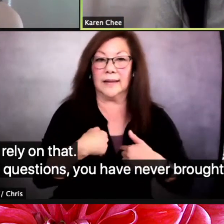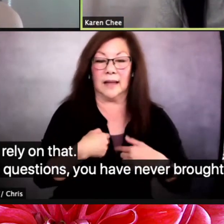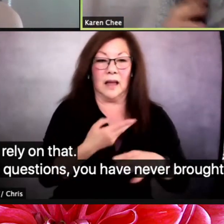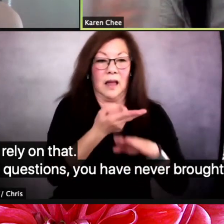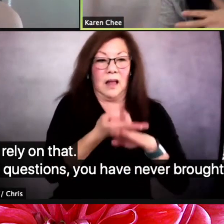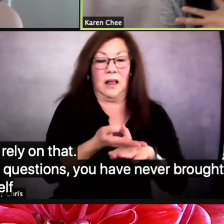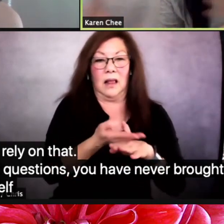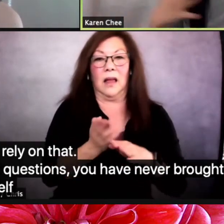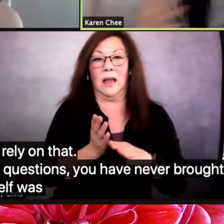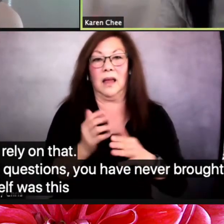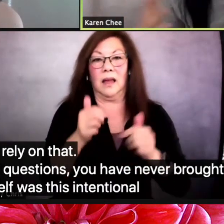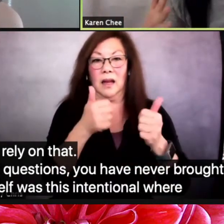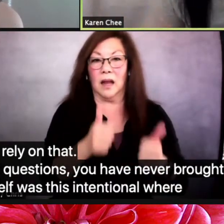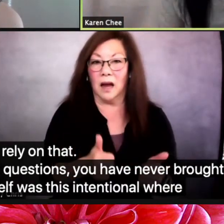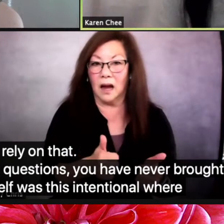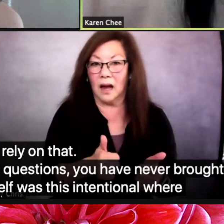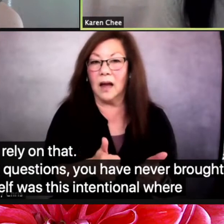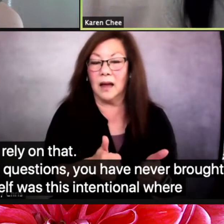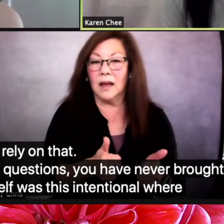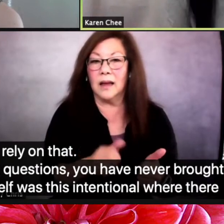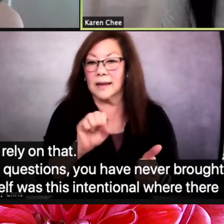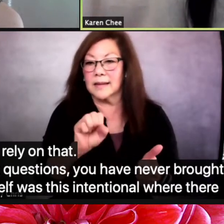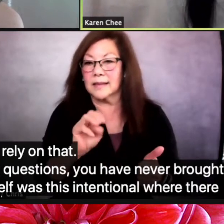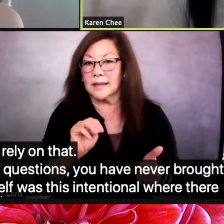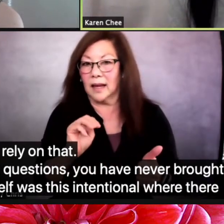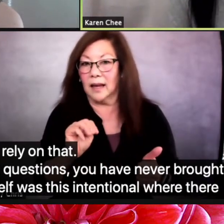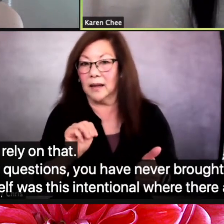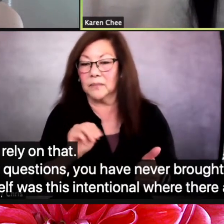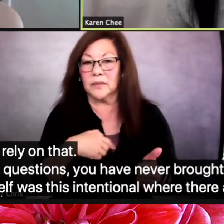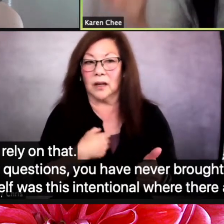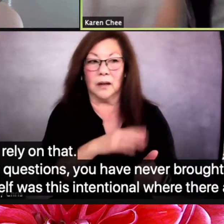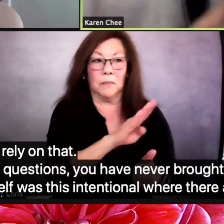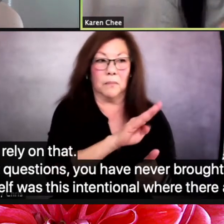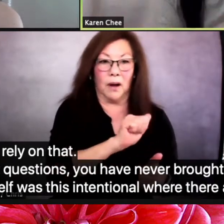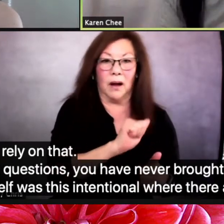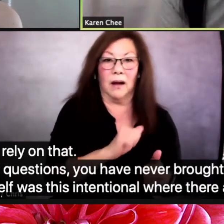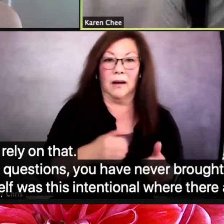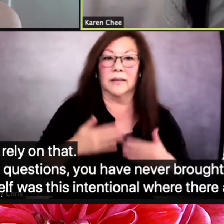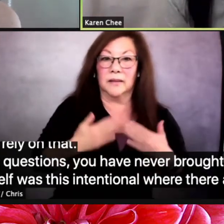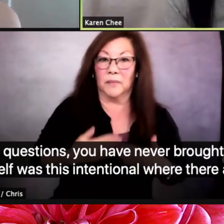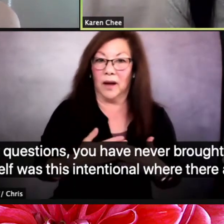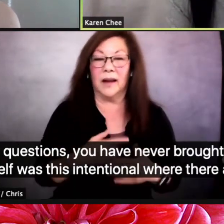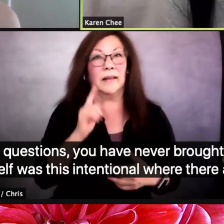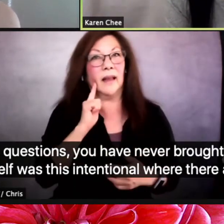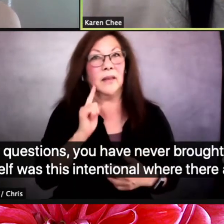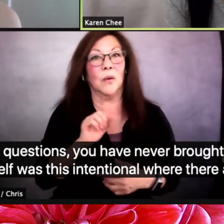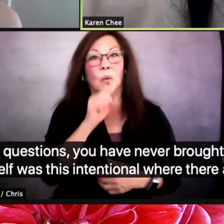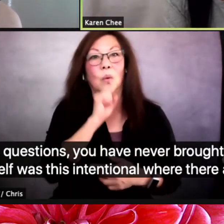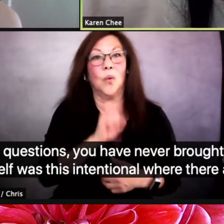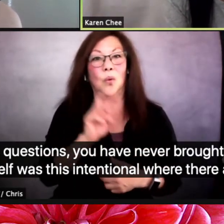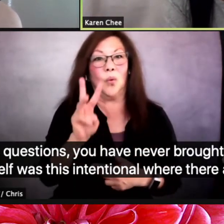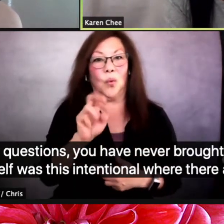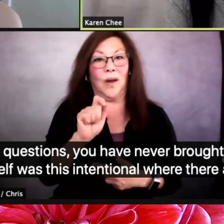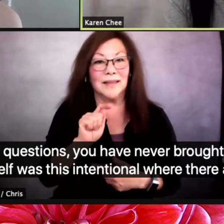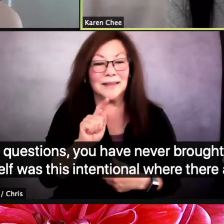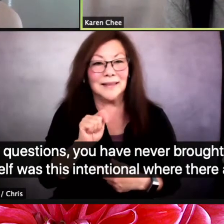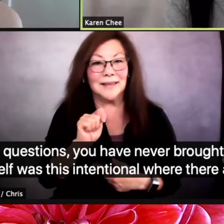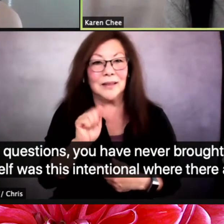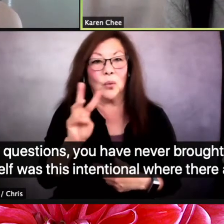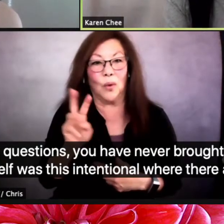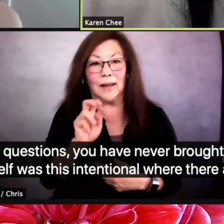terms of Lucy and Sam carrying around Bob's body, throughout sort of the Old West kind of a vibe. And I